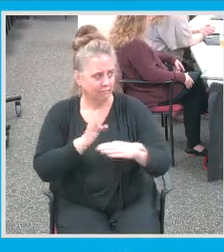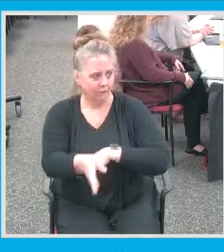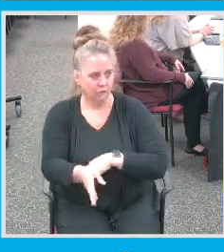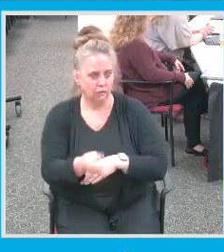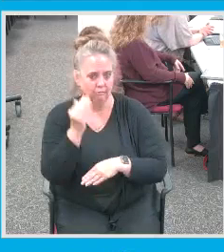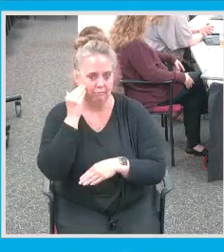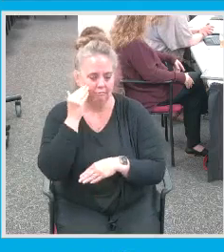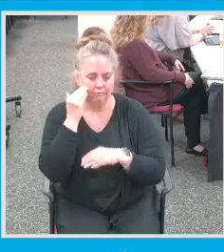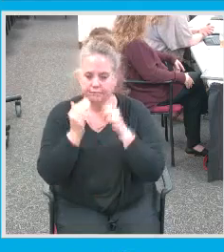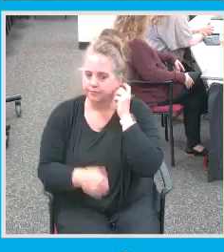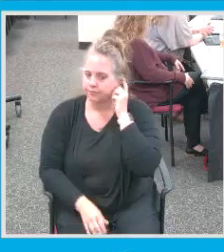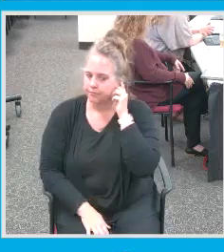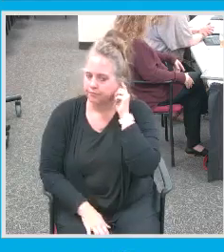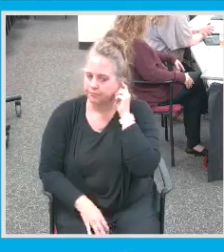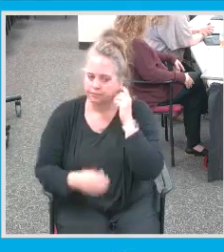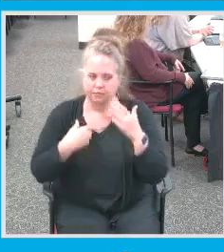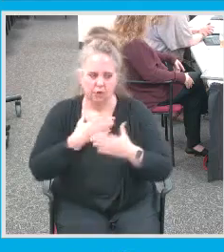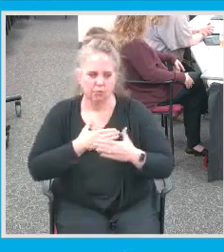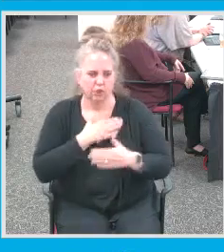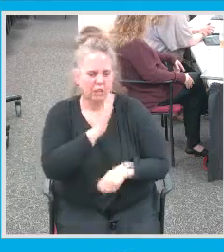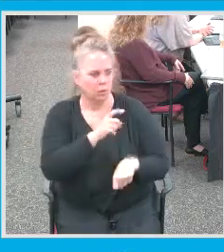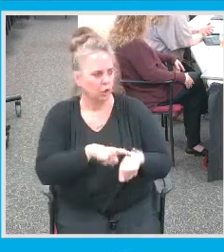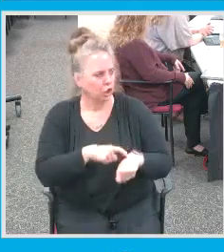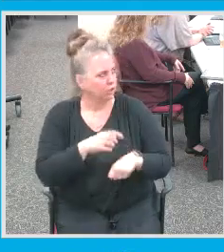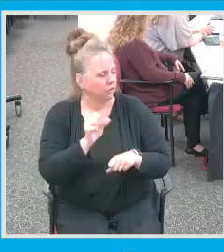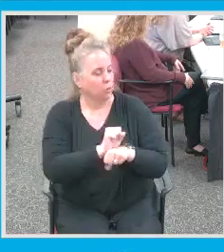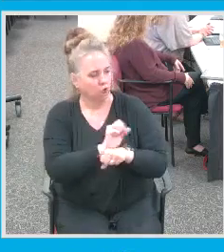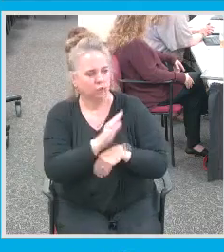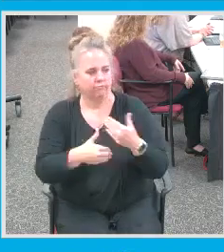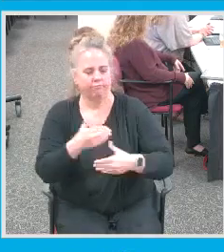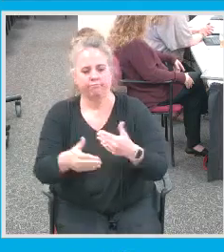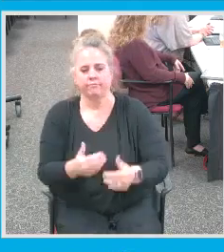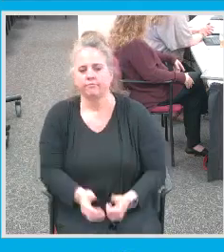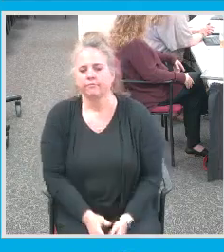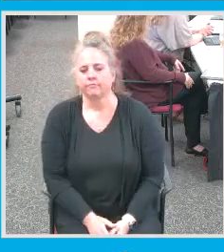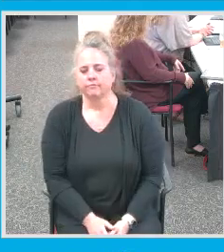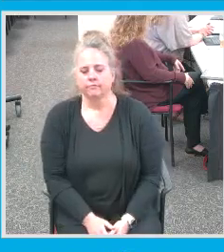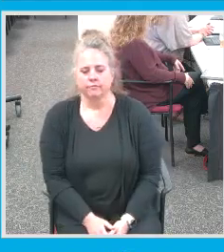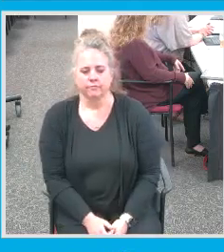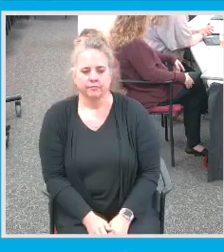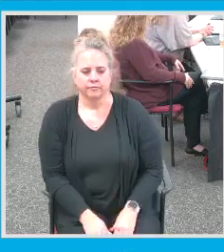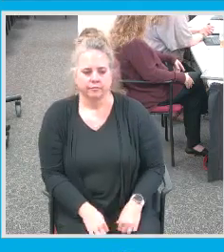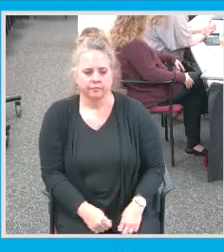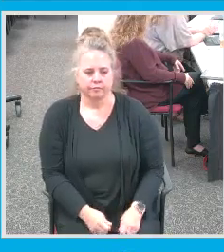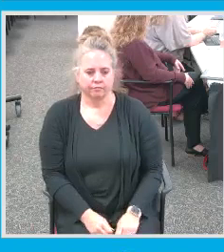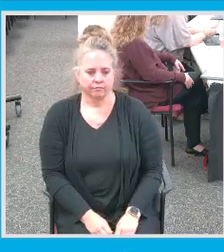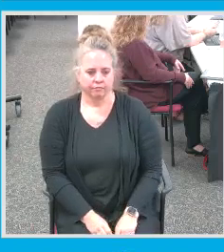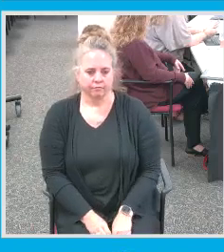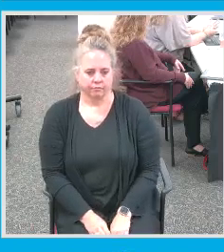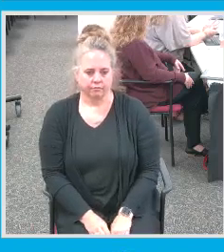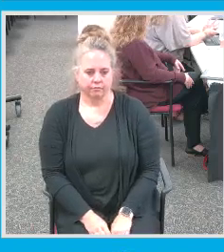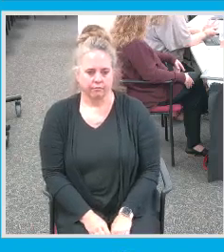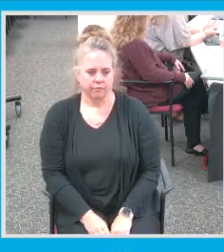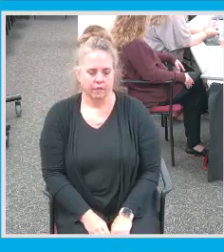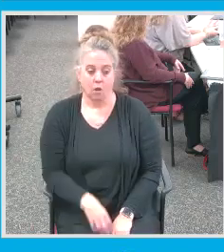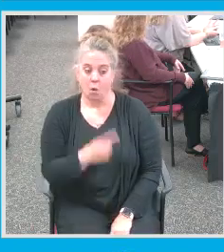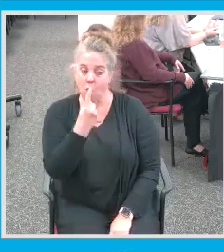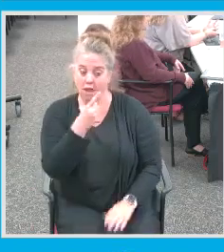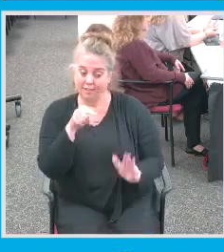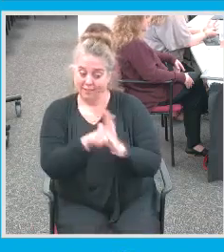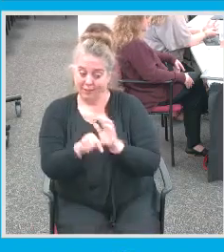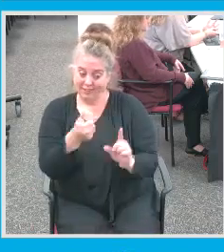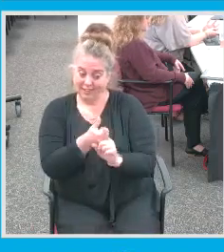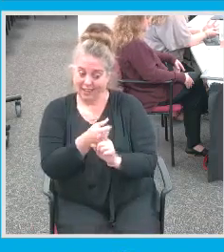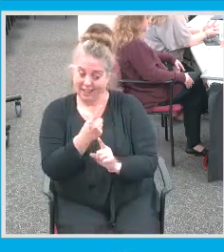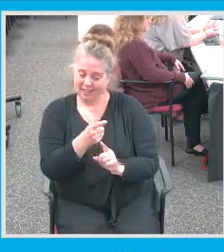appreciate the work that's being done. Susan mentioned it earlier, one is too many, and I think we are all in agreement with